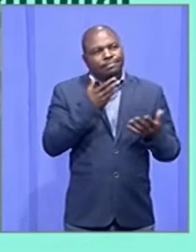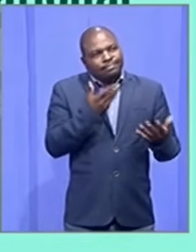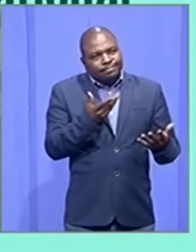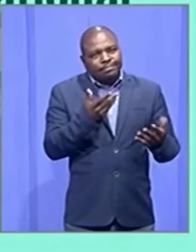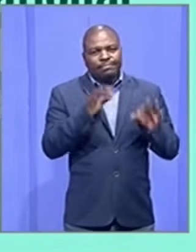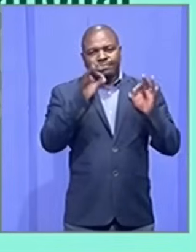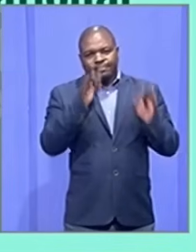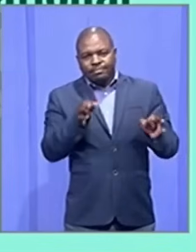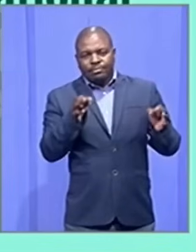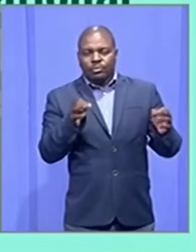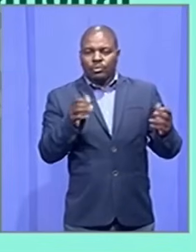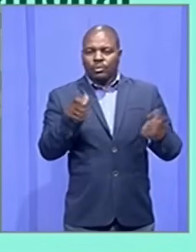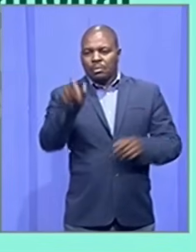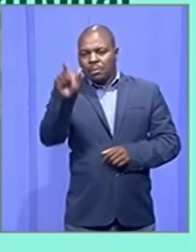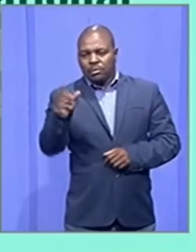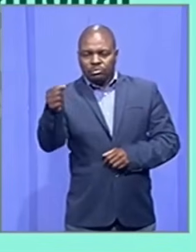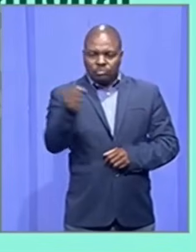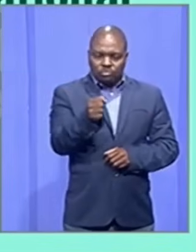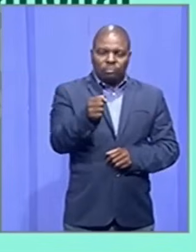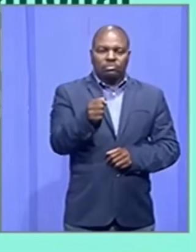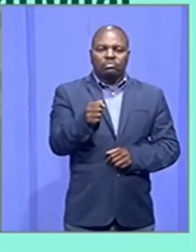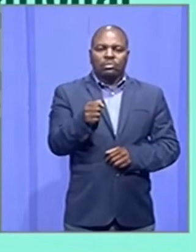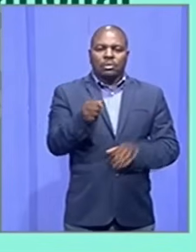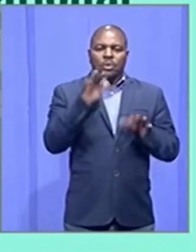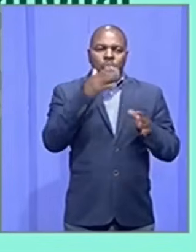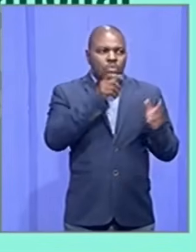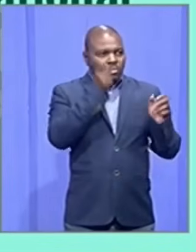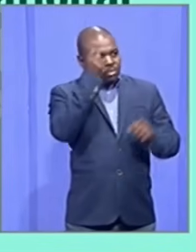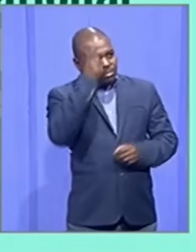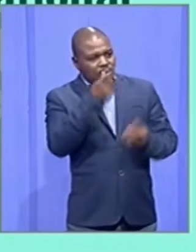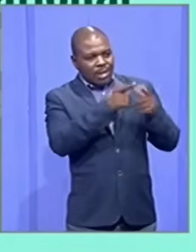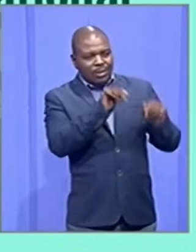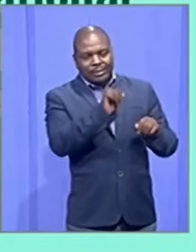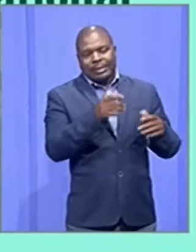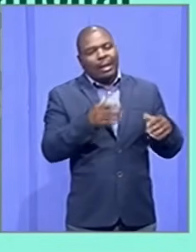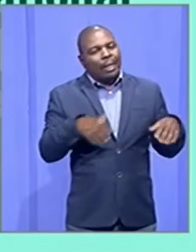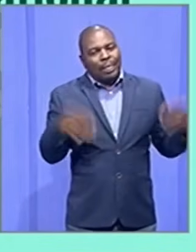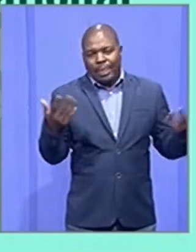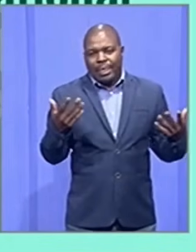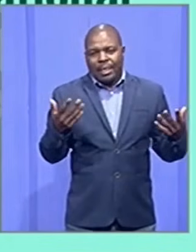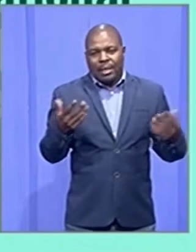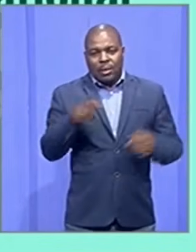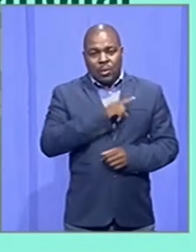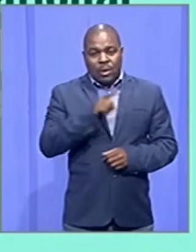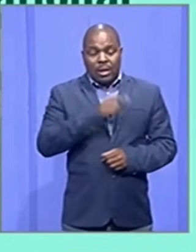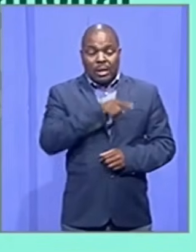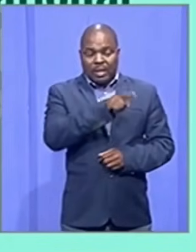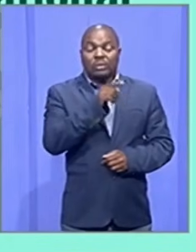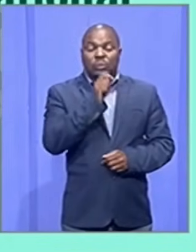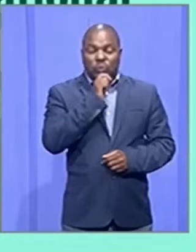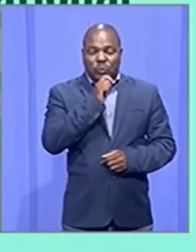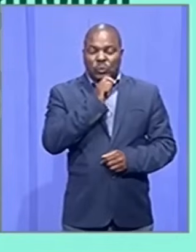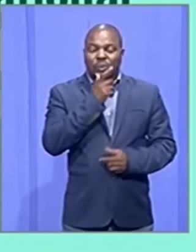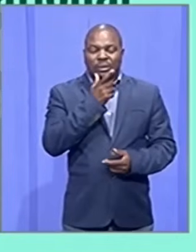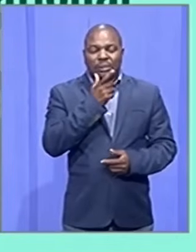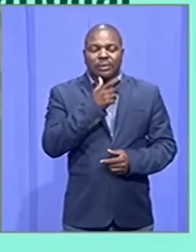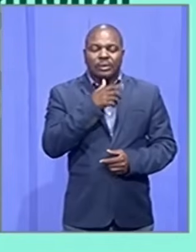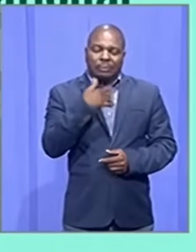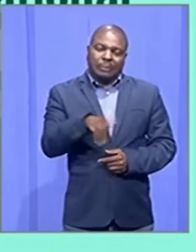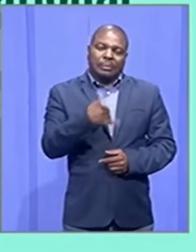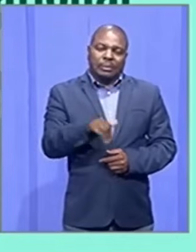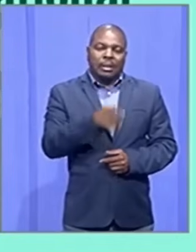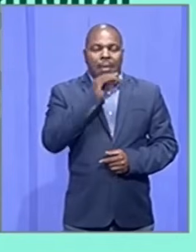batho ba ba hirele batho ba ka utlwisisang puo e ya bona hobane boele ya bo bohloko ha se taba ya